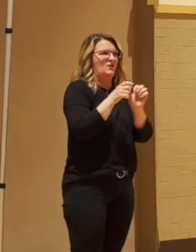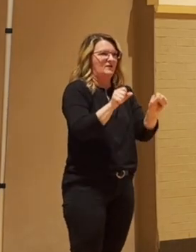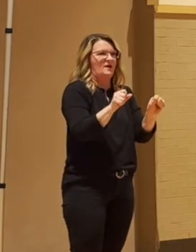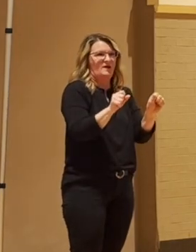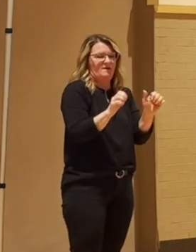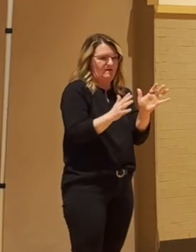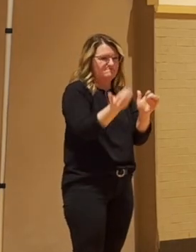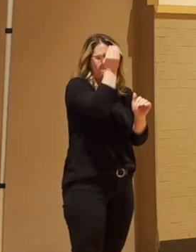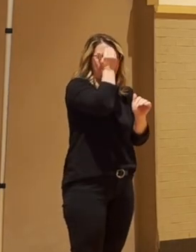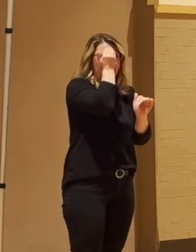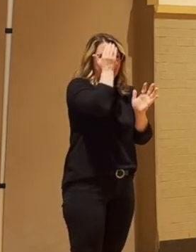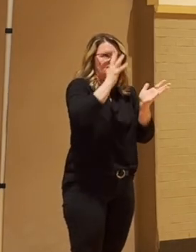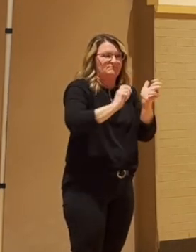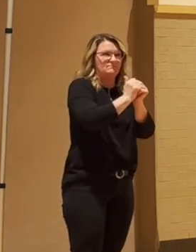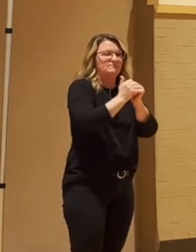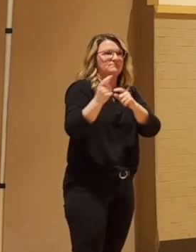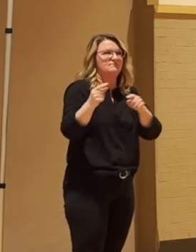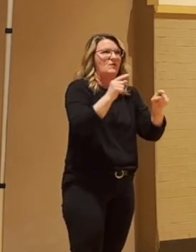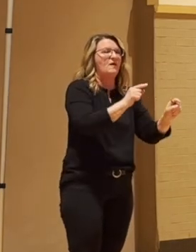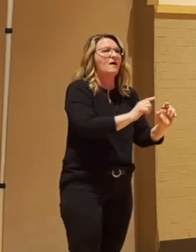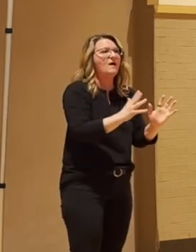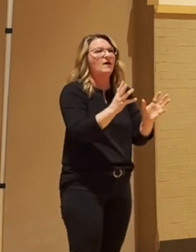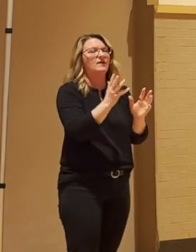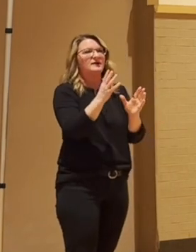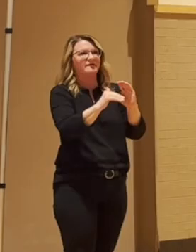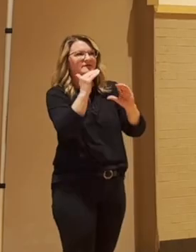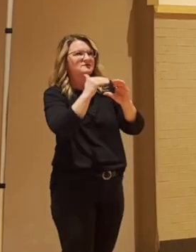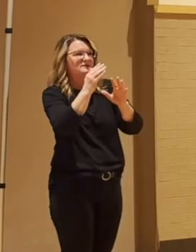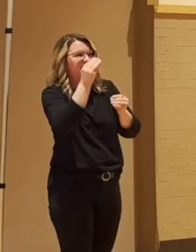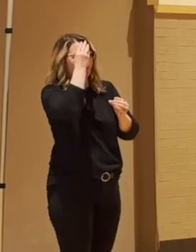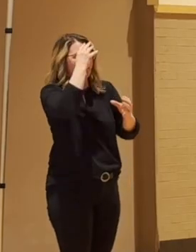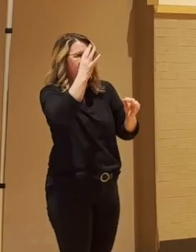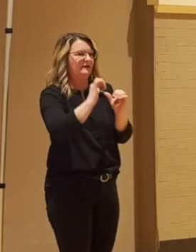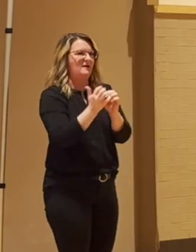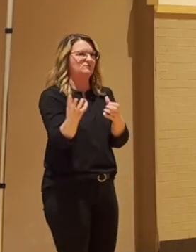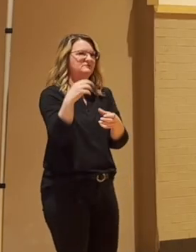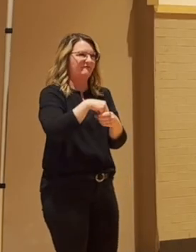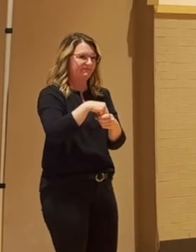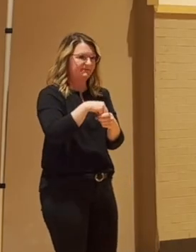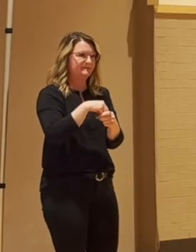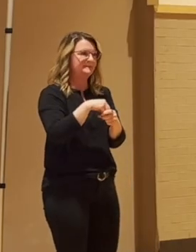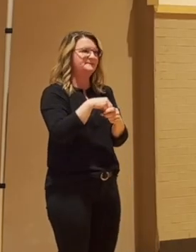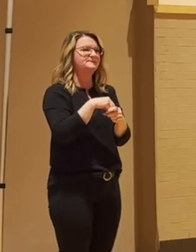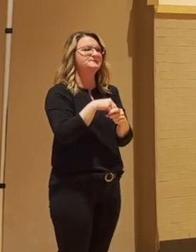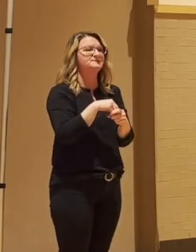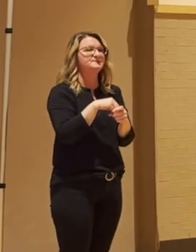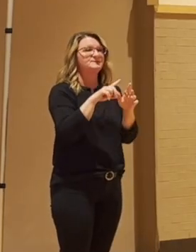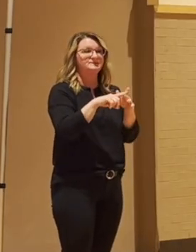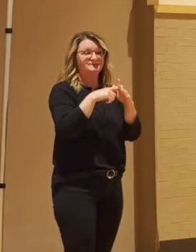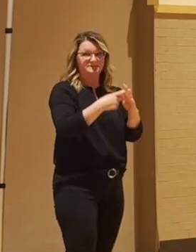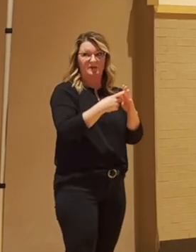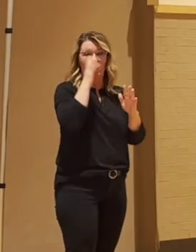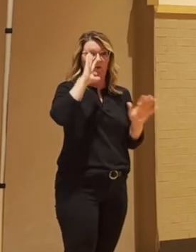stay up to speed with it, how you can have receive more information, and how you can get involved. So as we begin, I'm